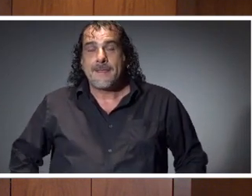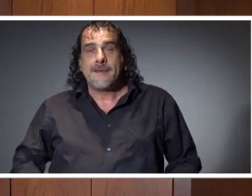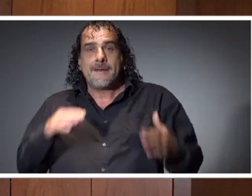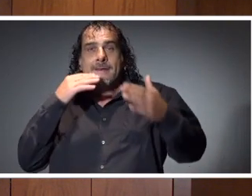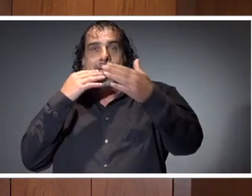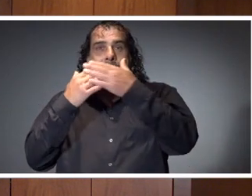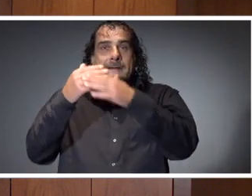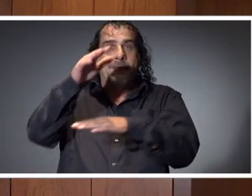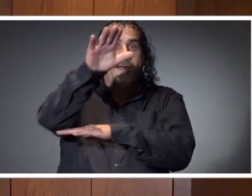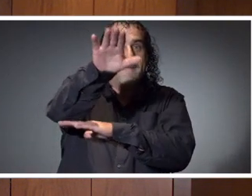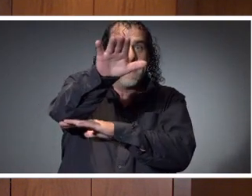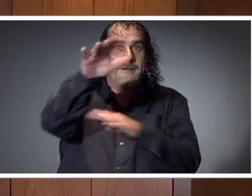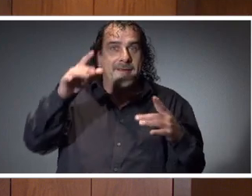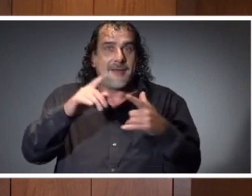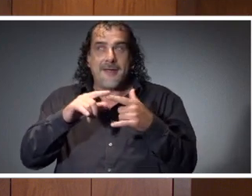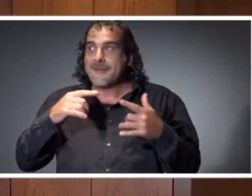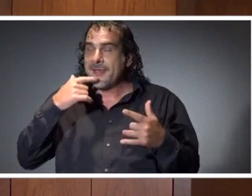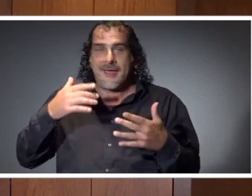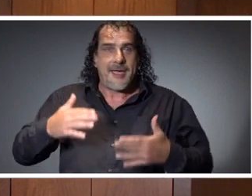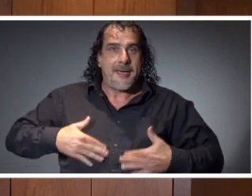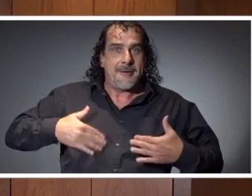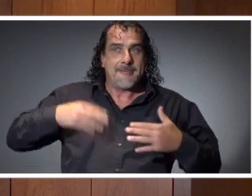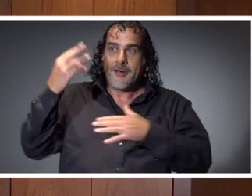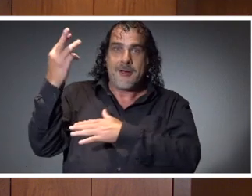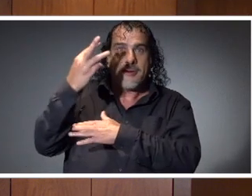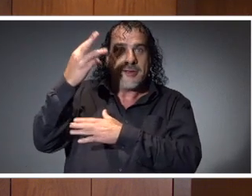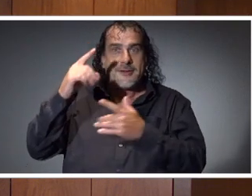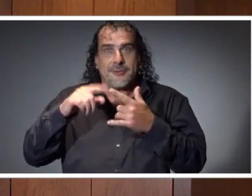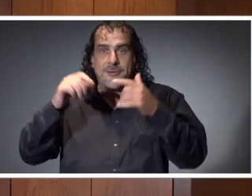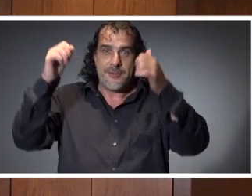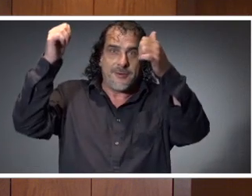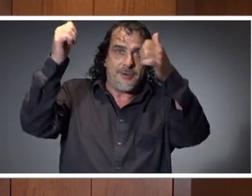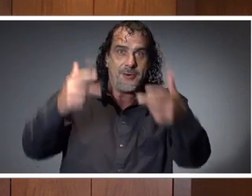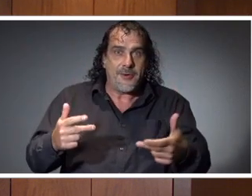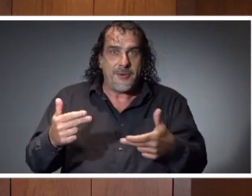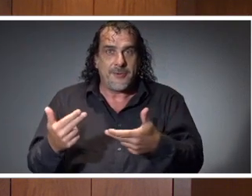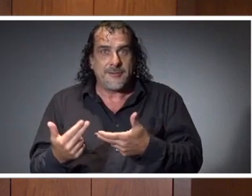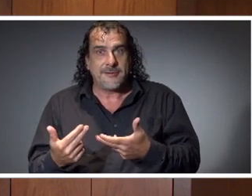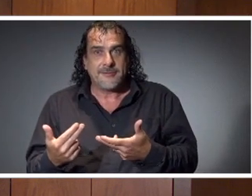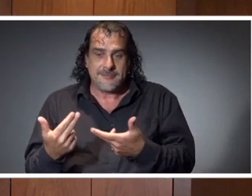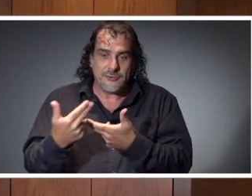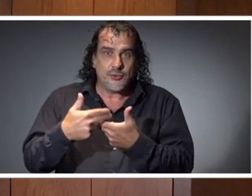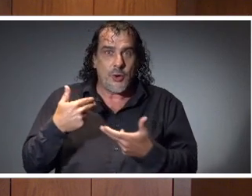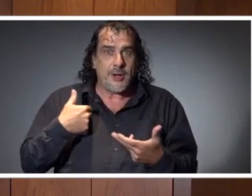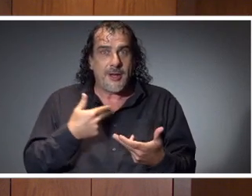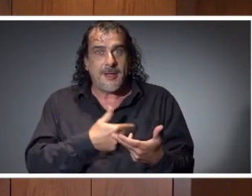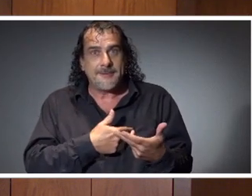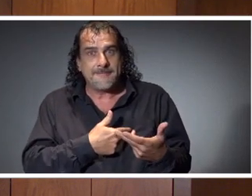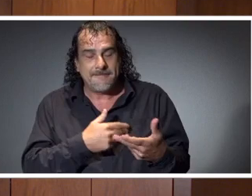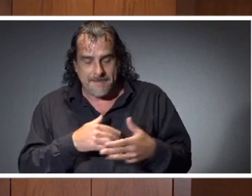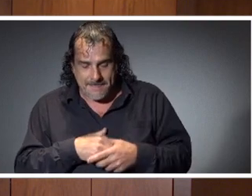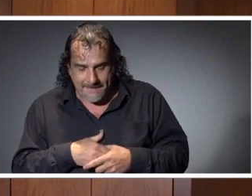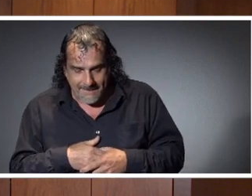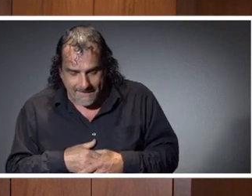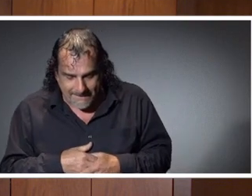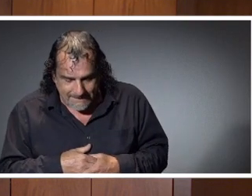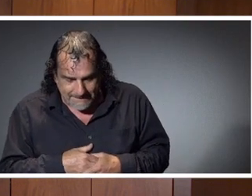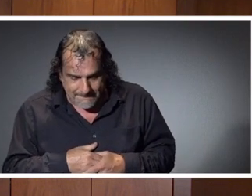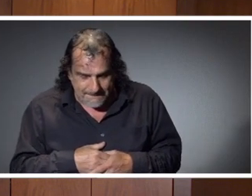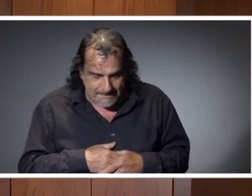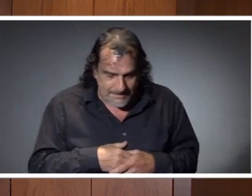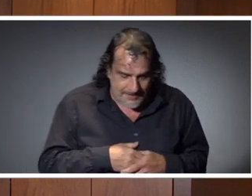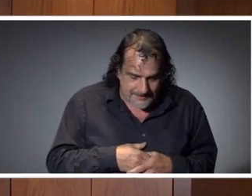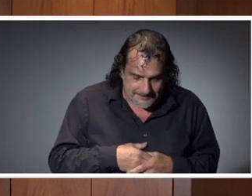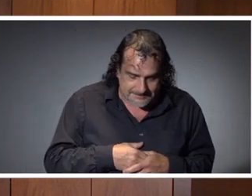Good afternoon and happy Wednesday to everyone here covering this, and as well as to all